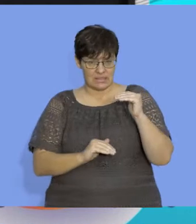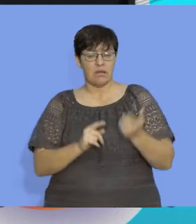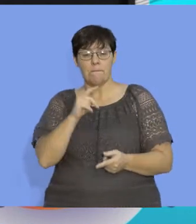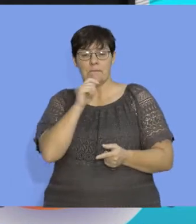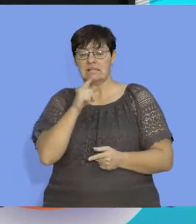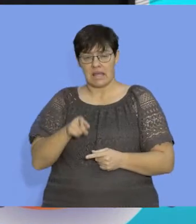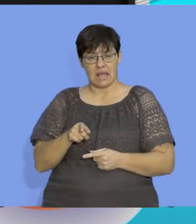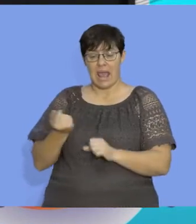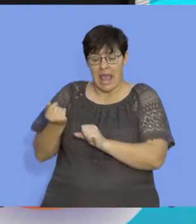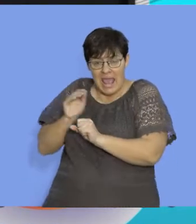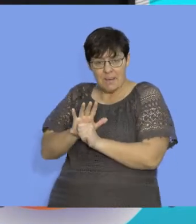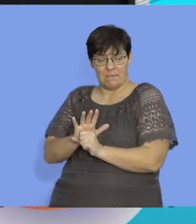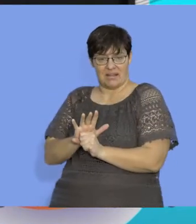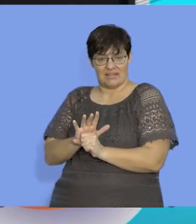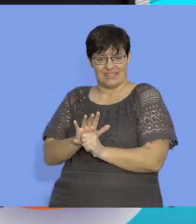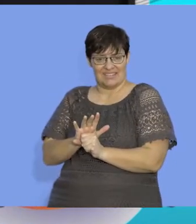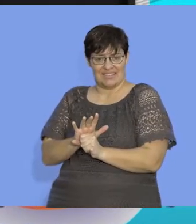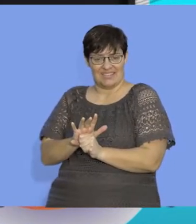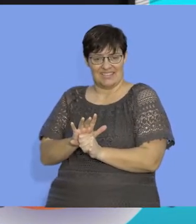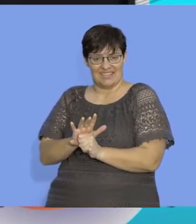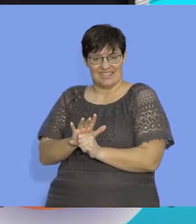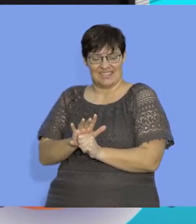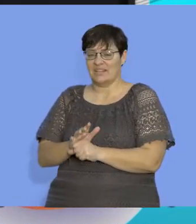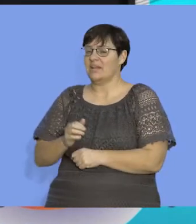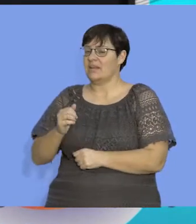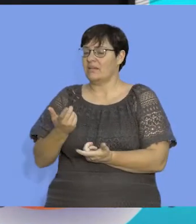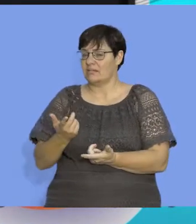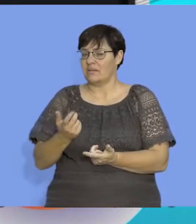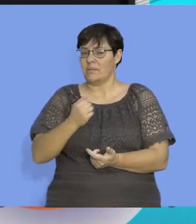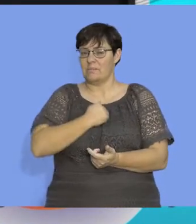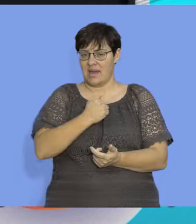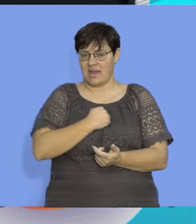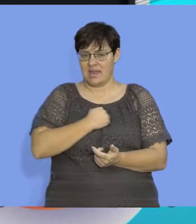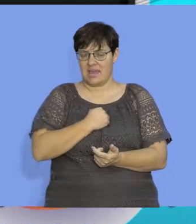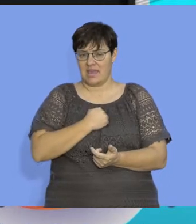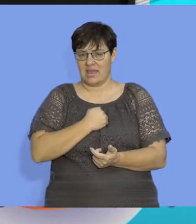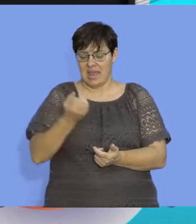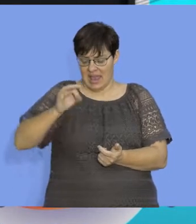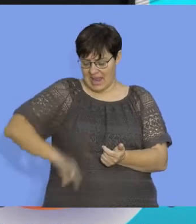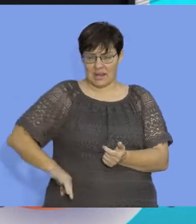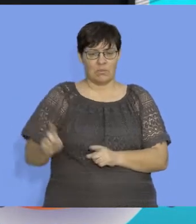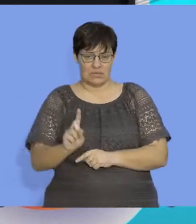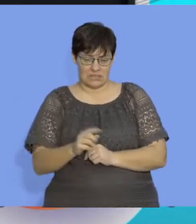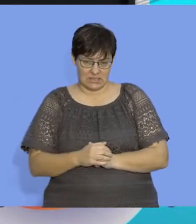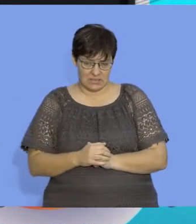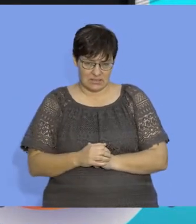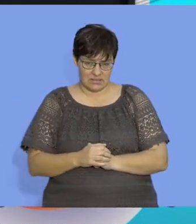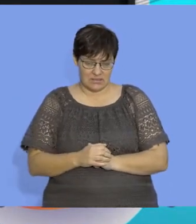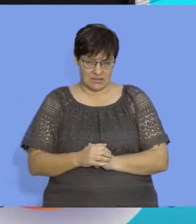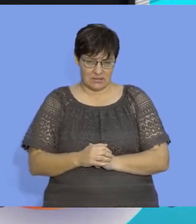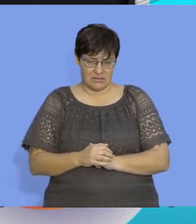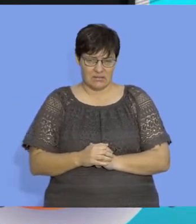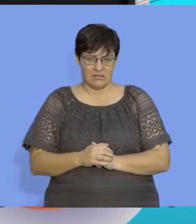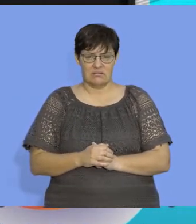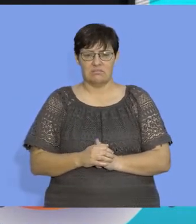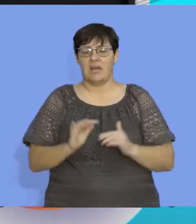impact is it going to have on your income. In other words, in this case here, how will it affect your